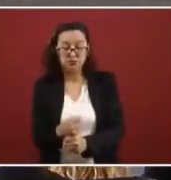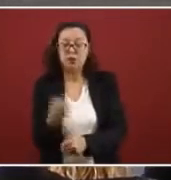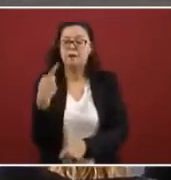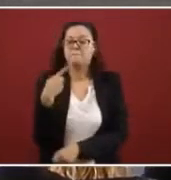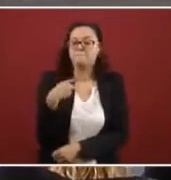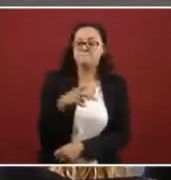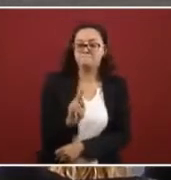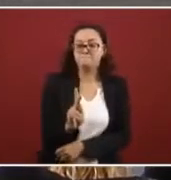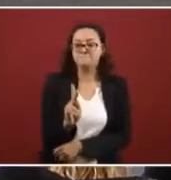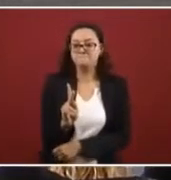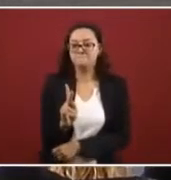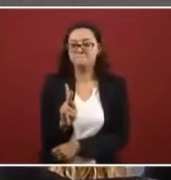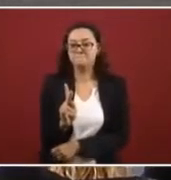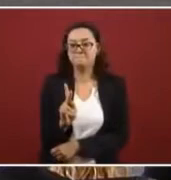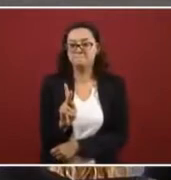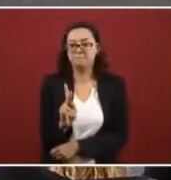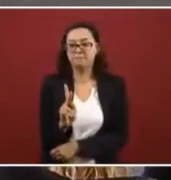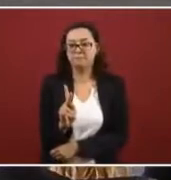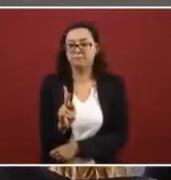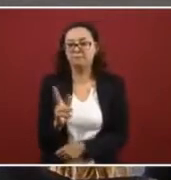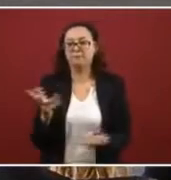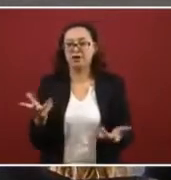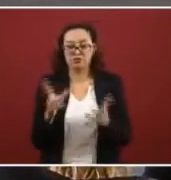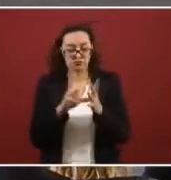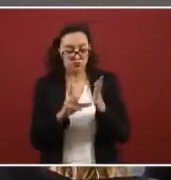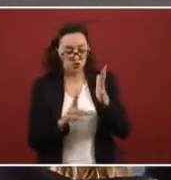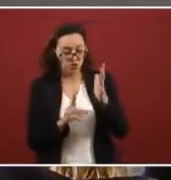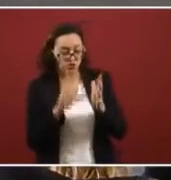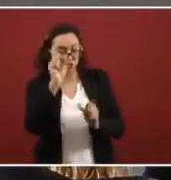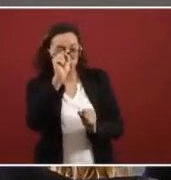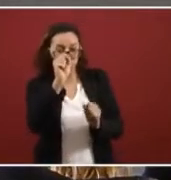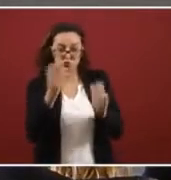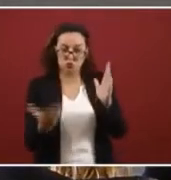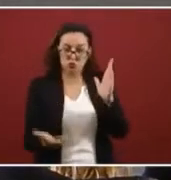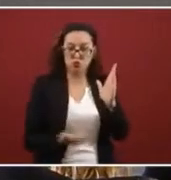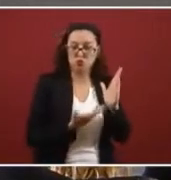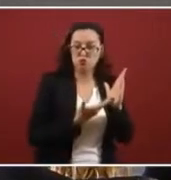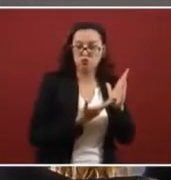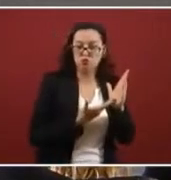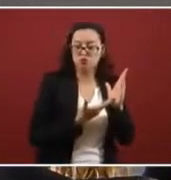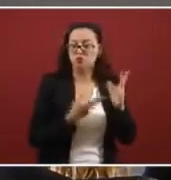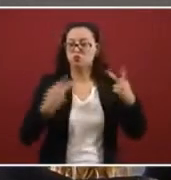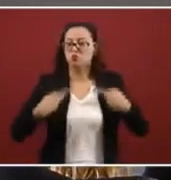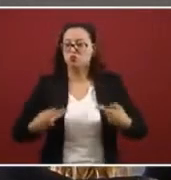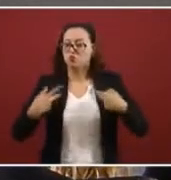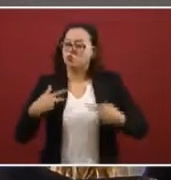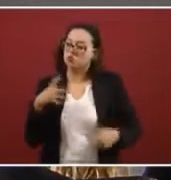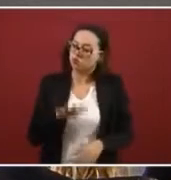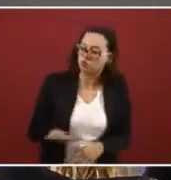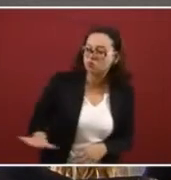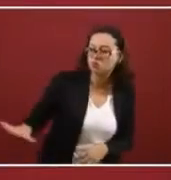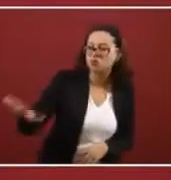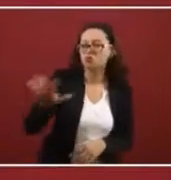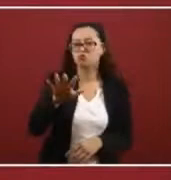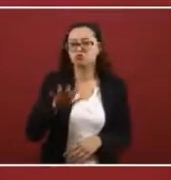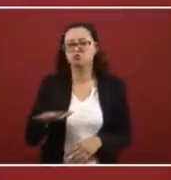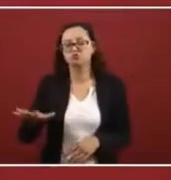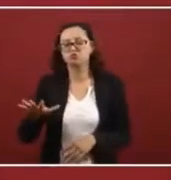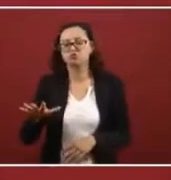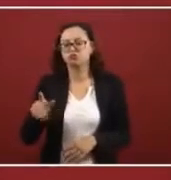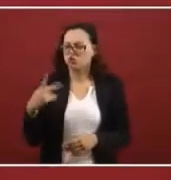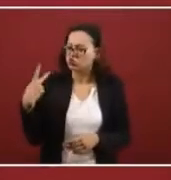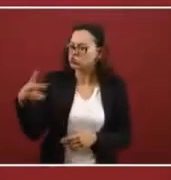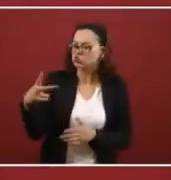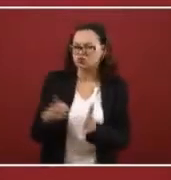chosen según, to take a six-year term. But according to our Carta Magna, the people